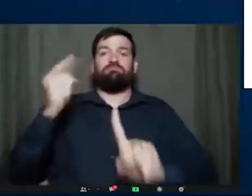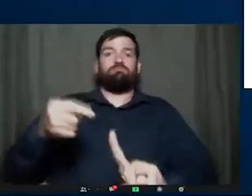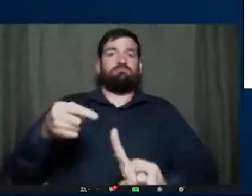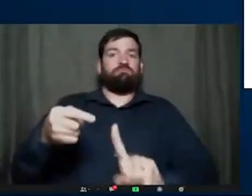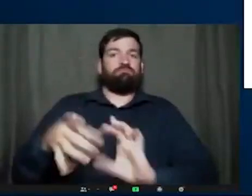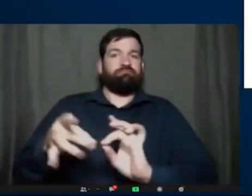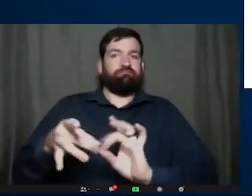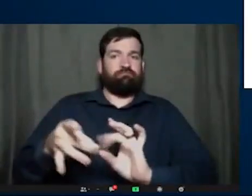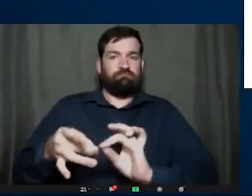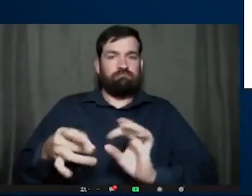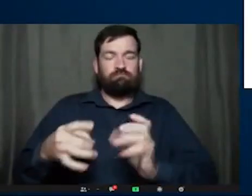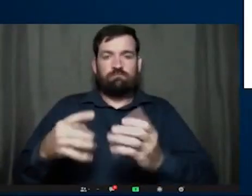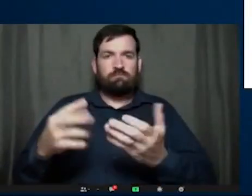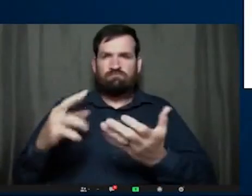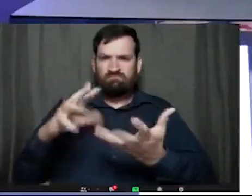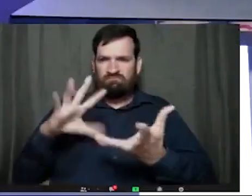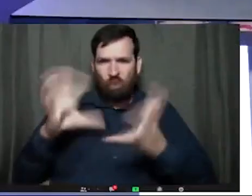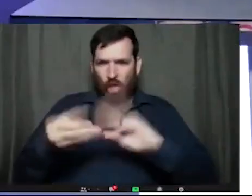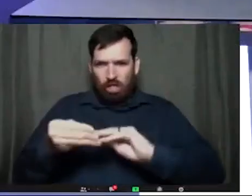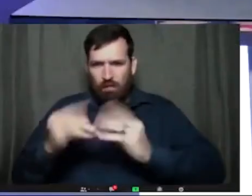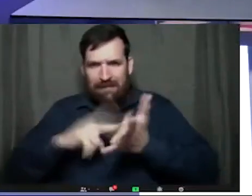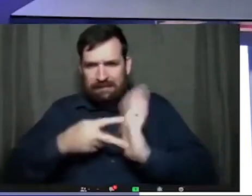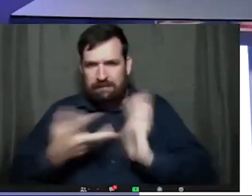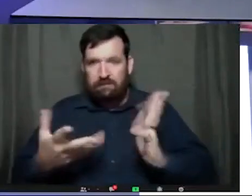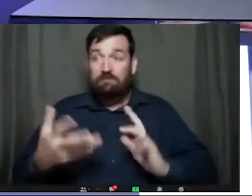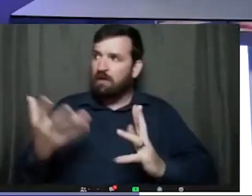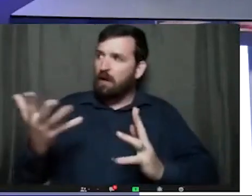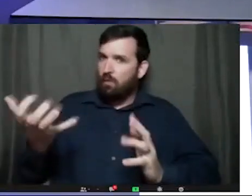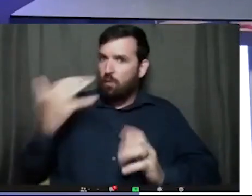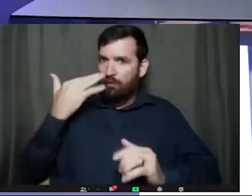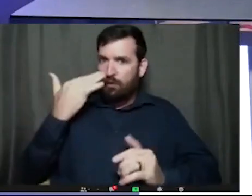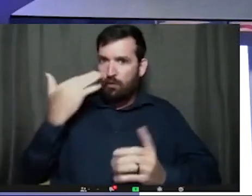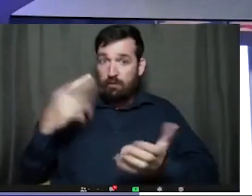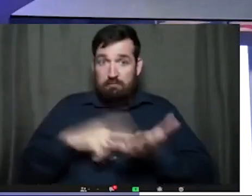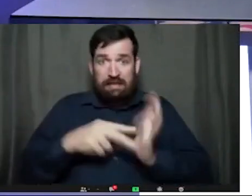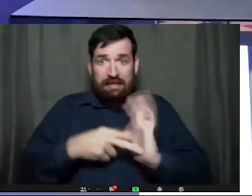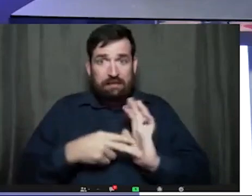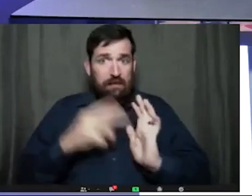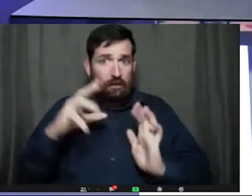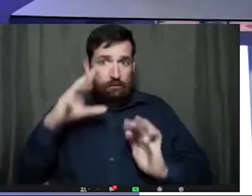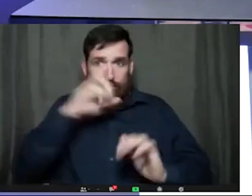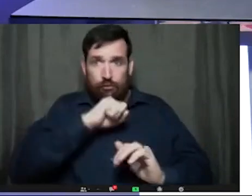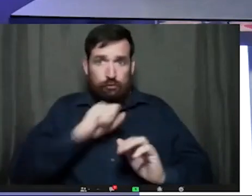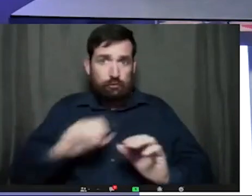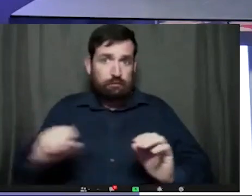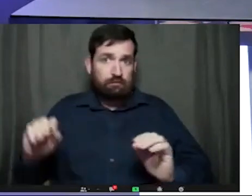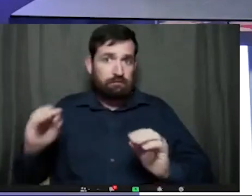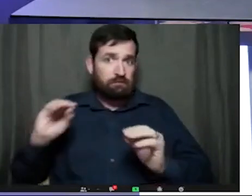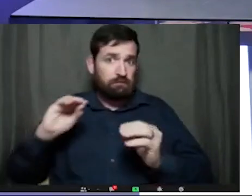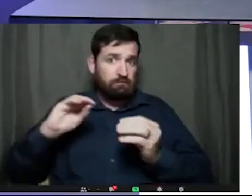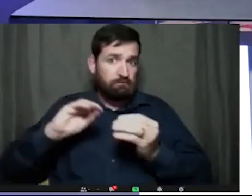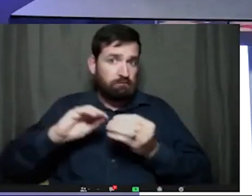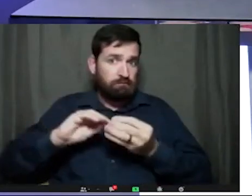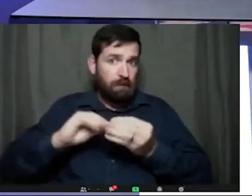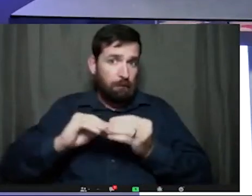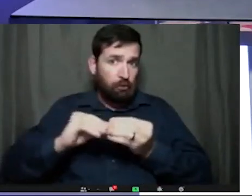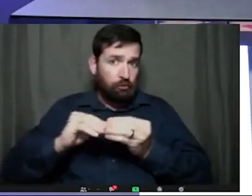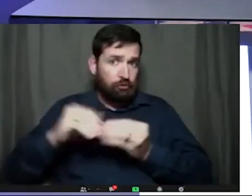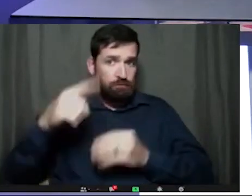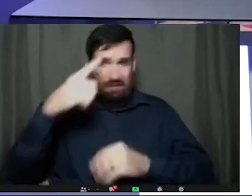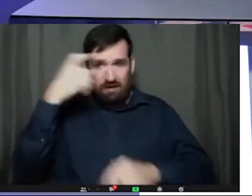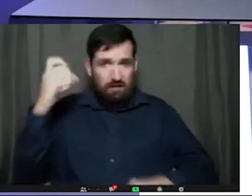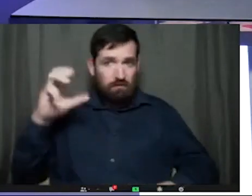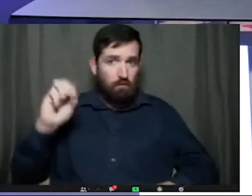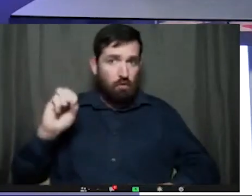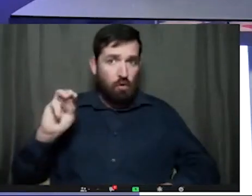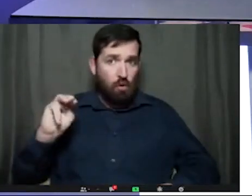what all this means. All right. Yeah, I do want to know what it means, because are we assuming that the higher numbers is because of Omicron, or you're saying we don't know